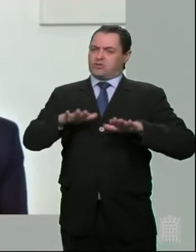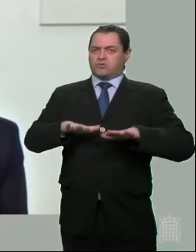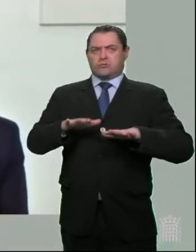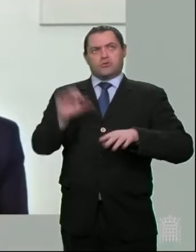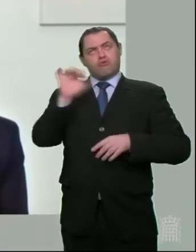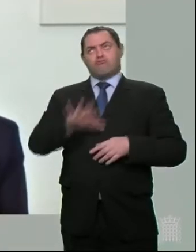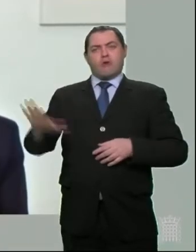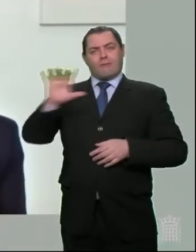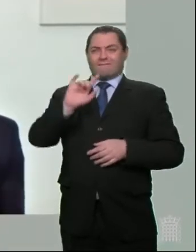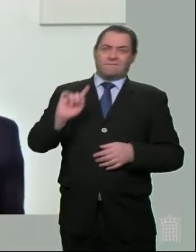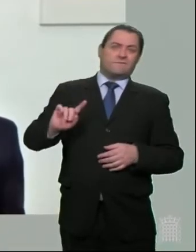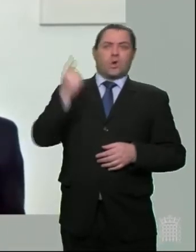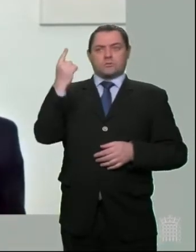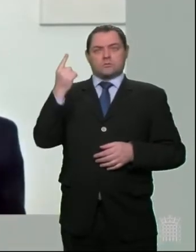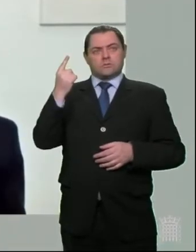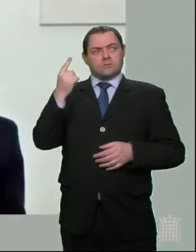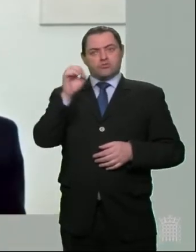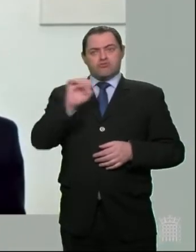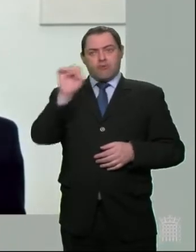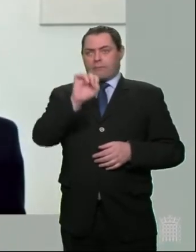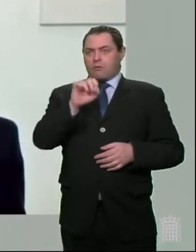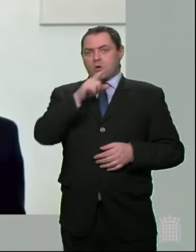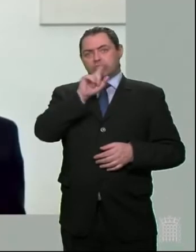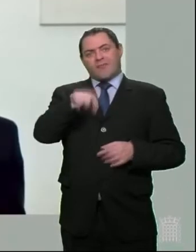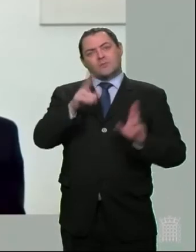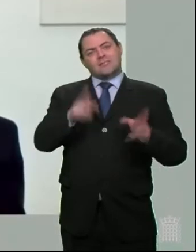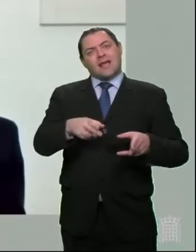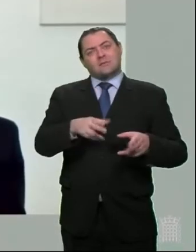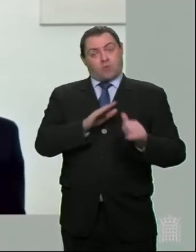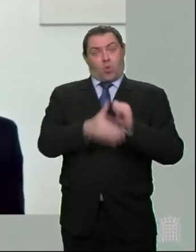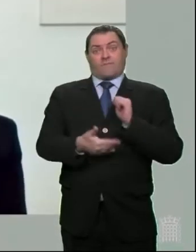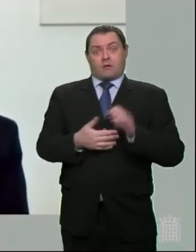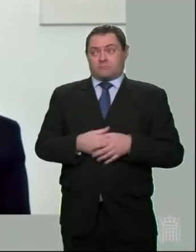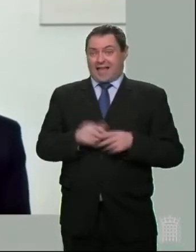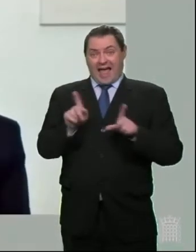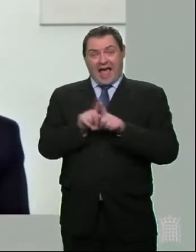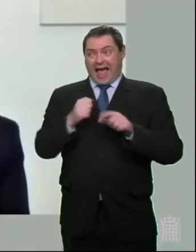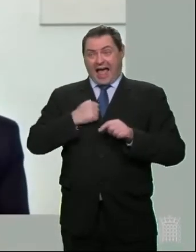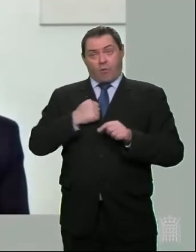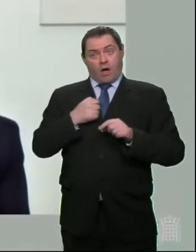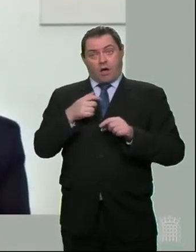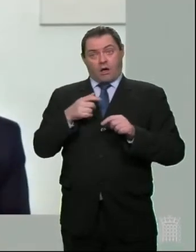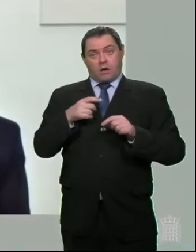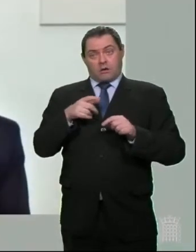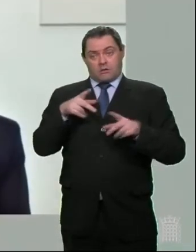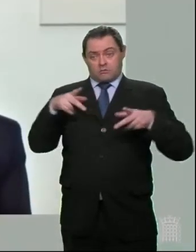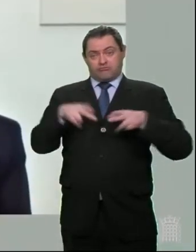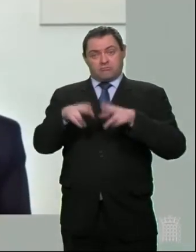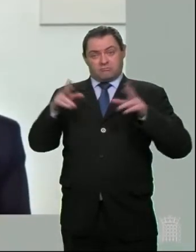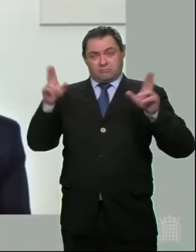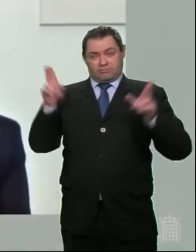COVID deaths. We also have the deepest recession of any major economy. Our schools are